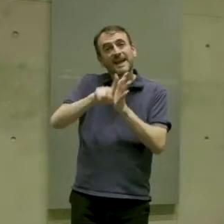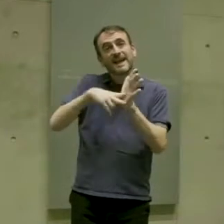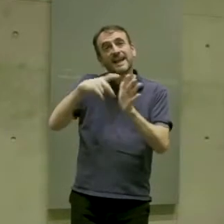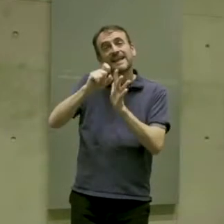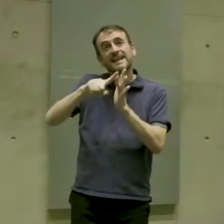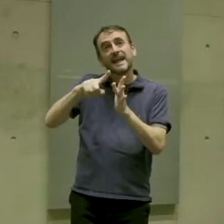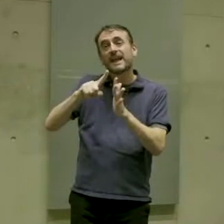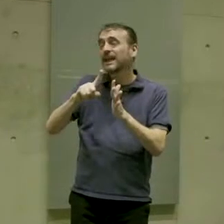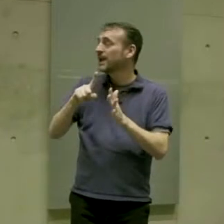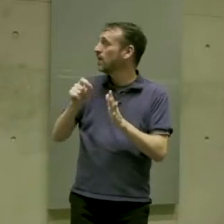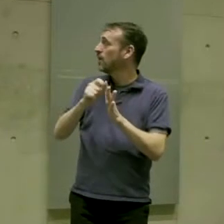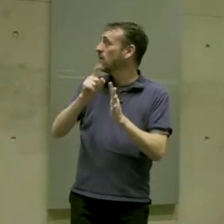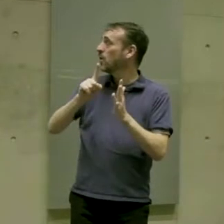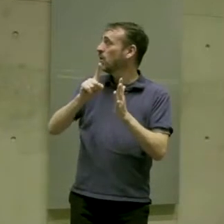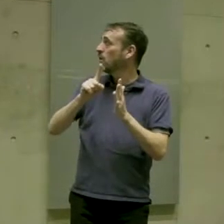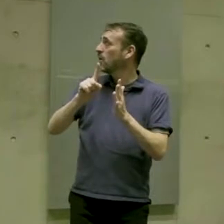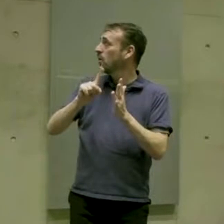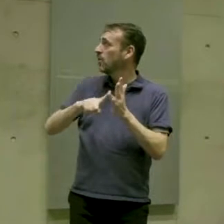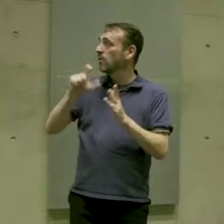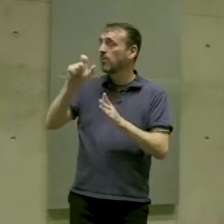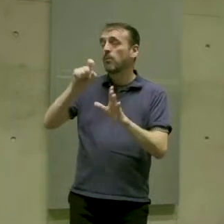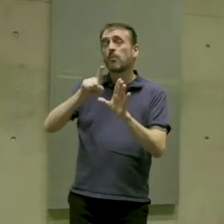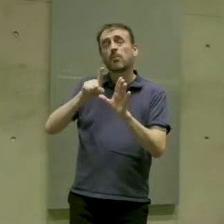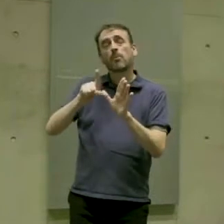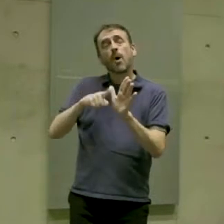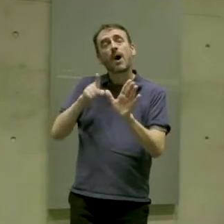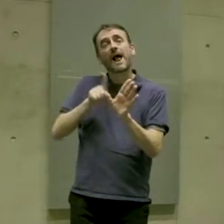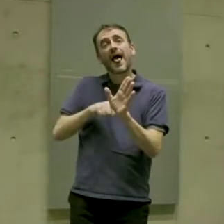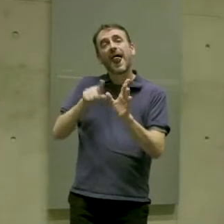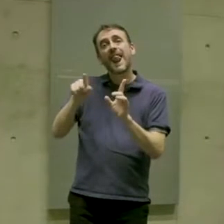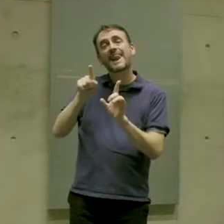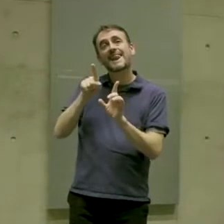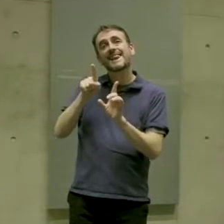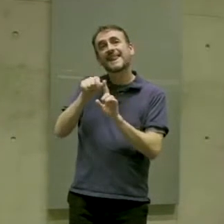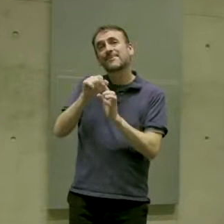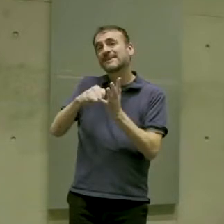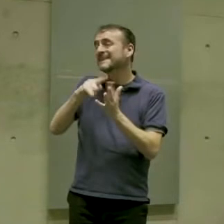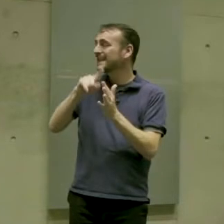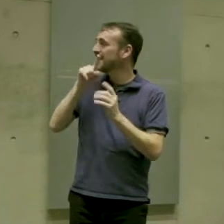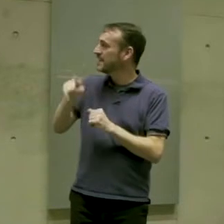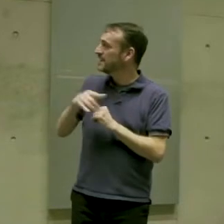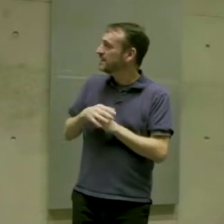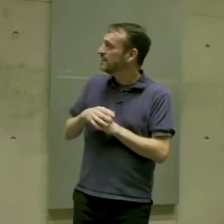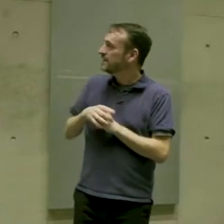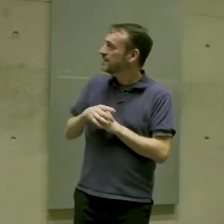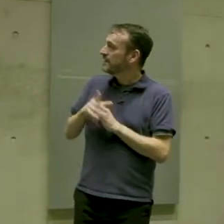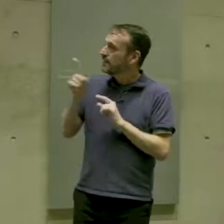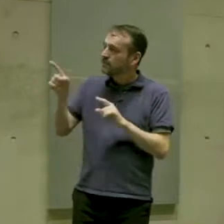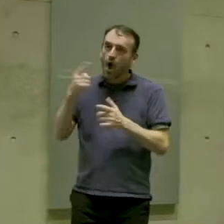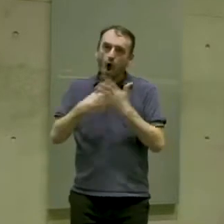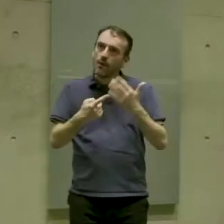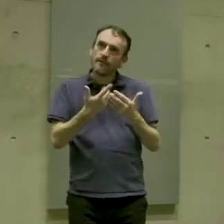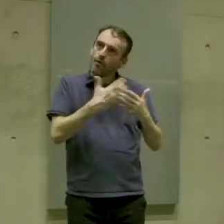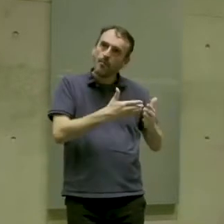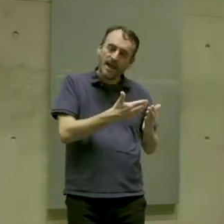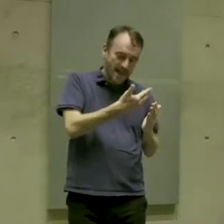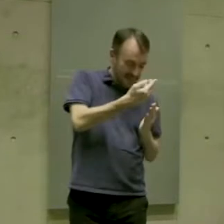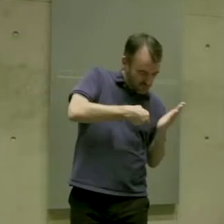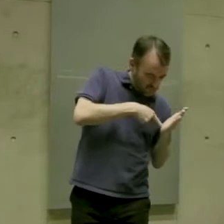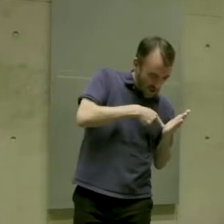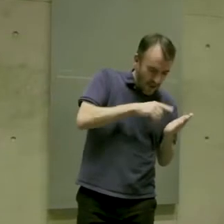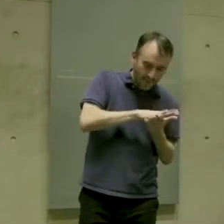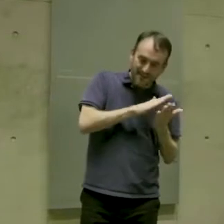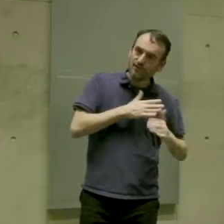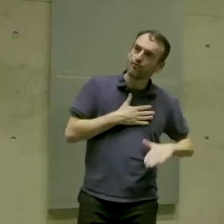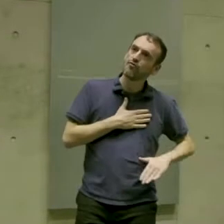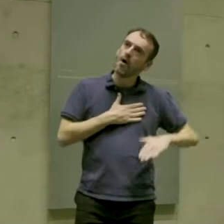about the relationship between Gothic literature and interactive fiction. It's also about what it's like to grow up and what it's like to not know